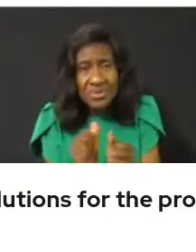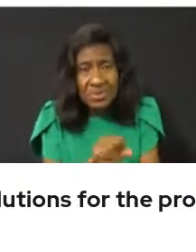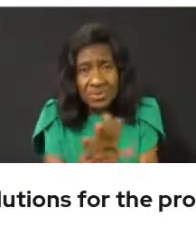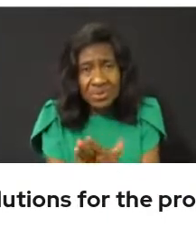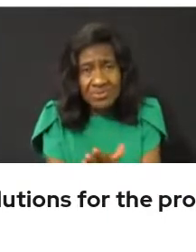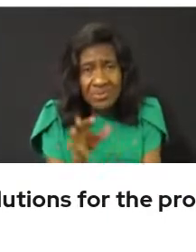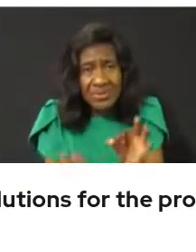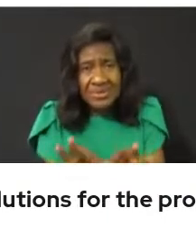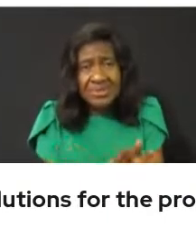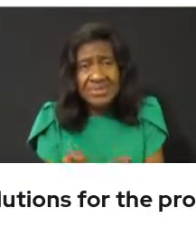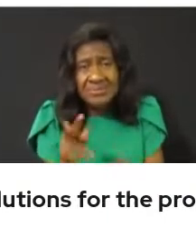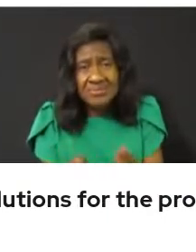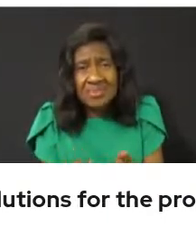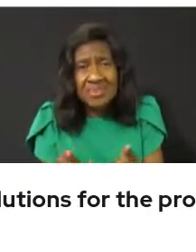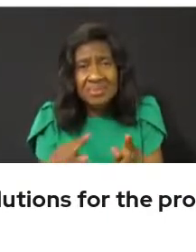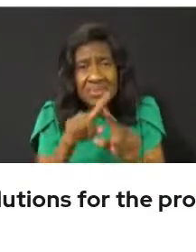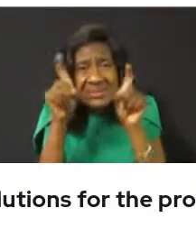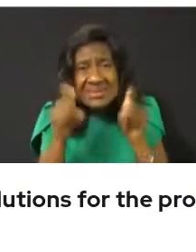what will you do?